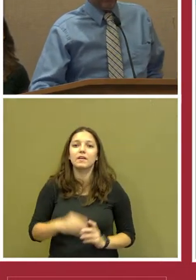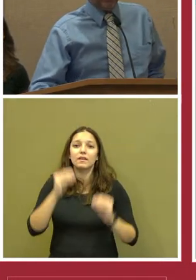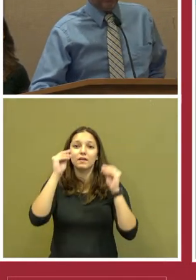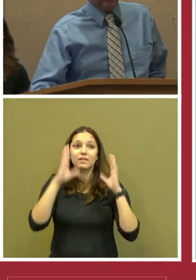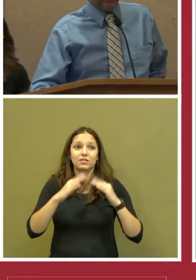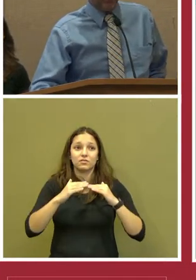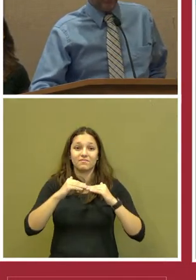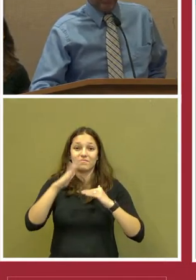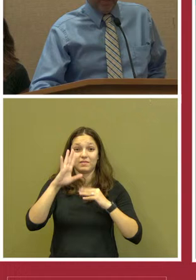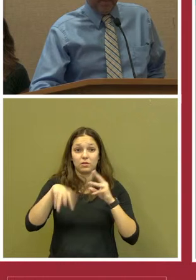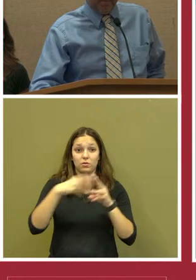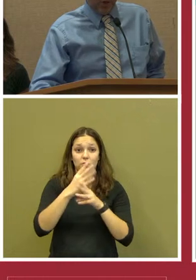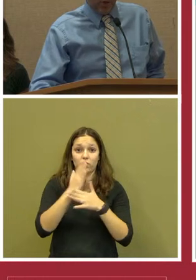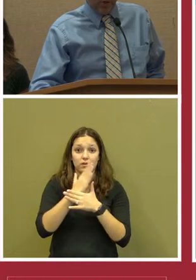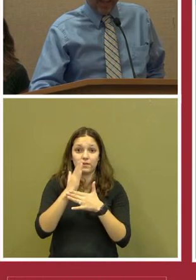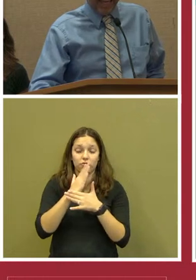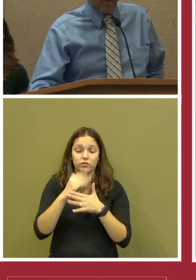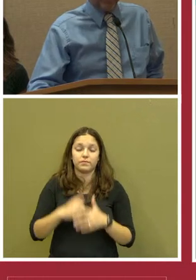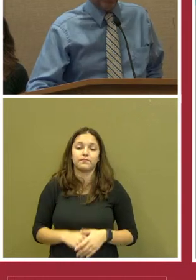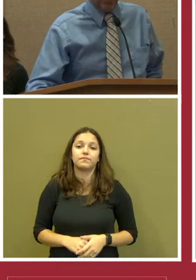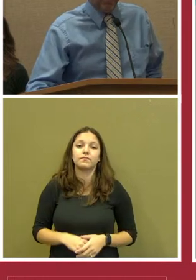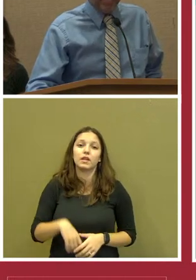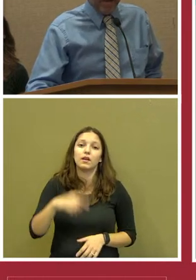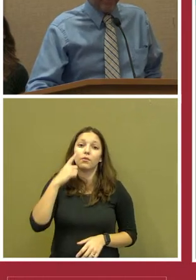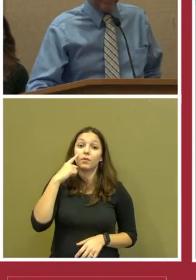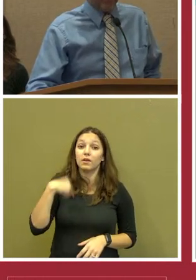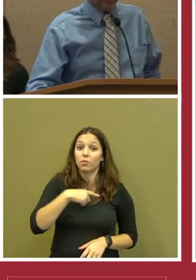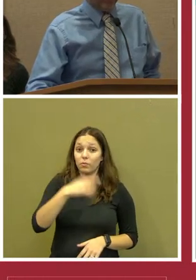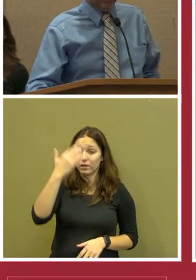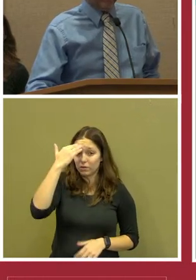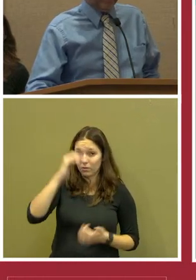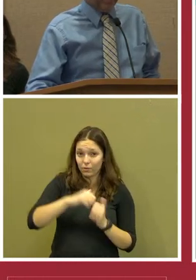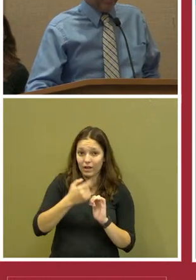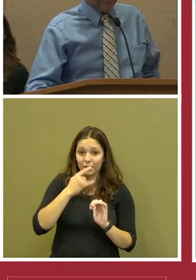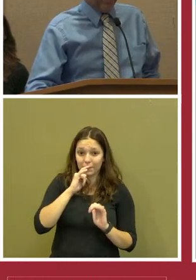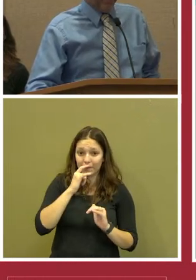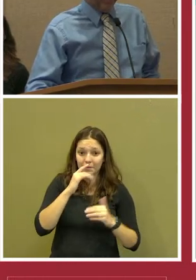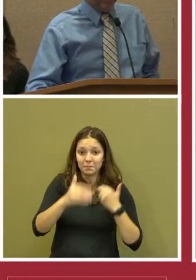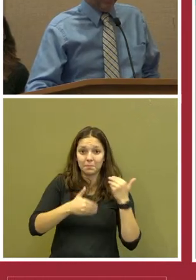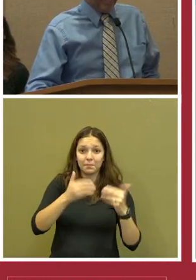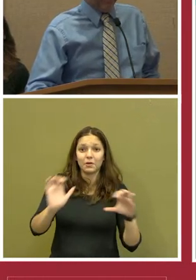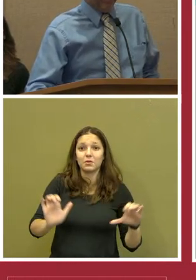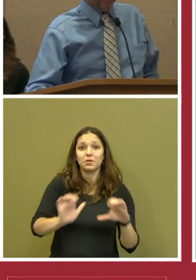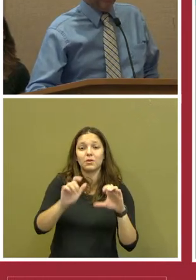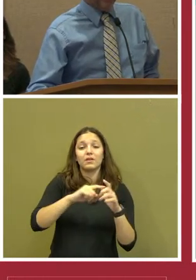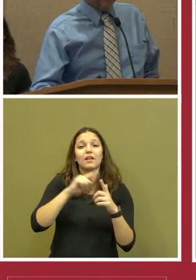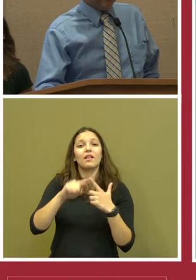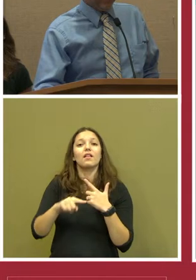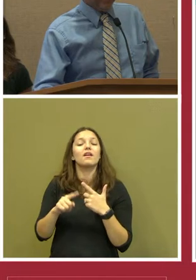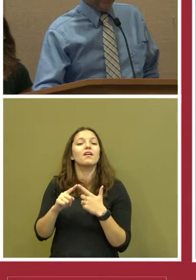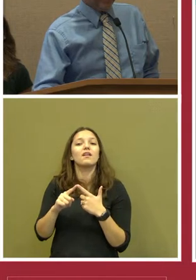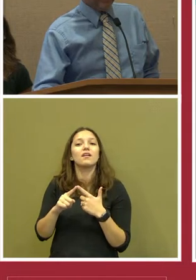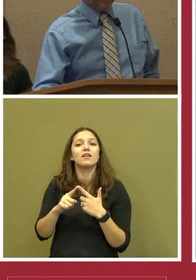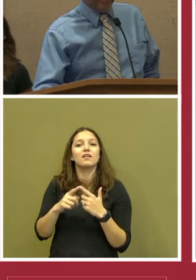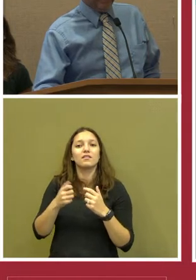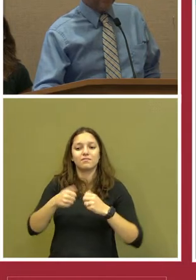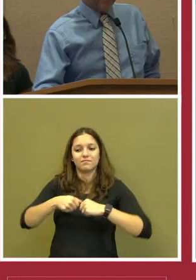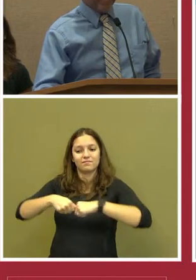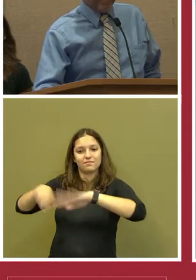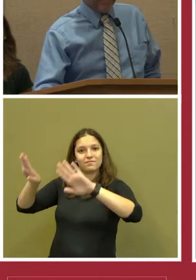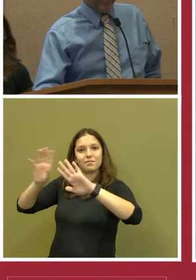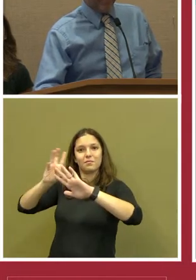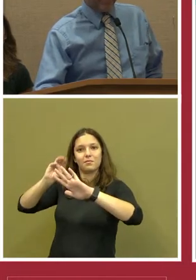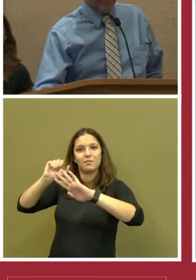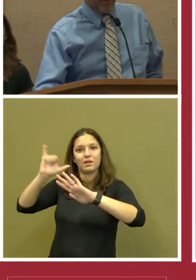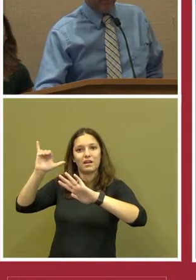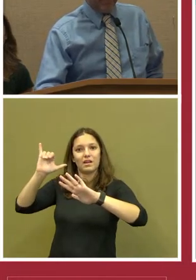average. So we don't, you know, we think we know how the kids are doing. And then we have them turn them loose in May